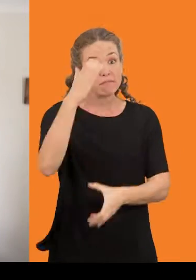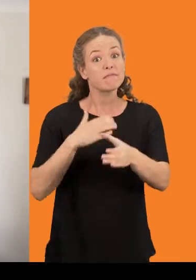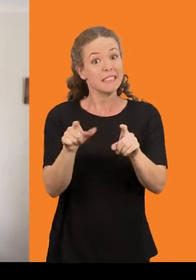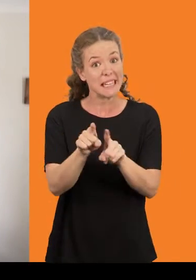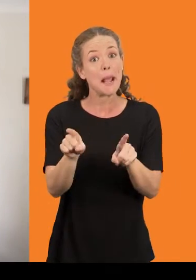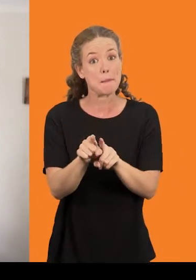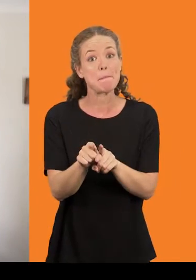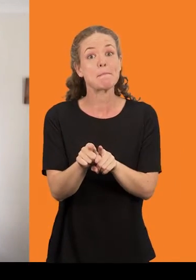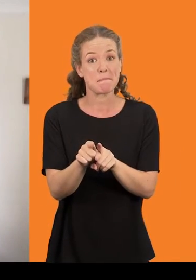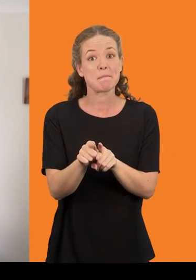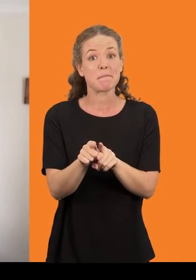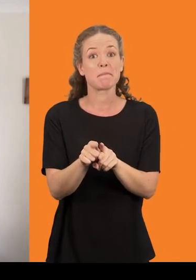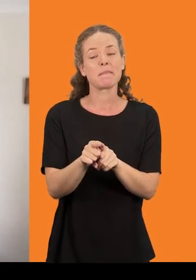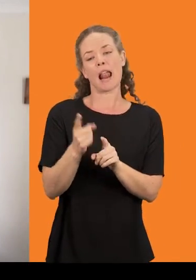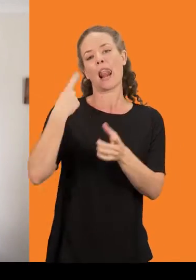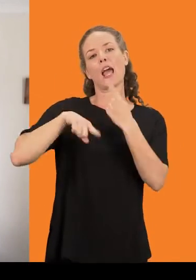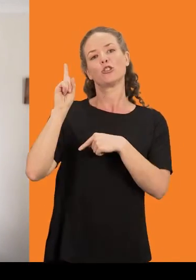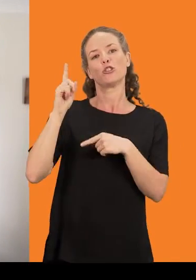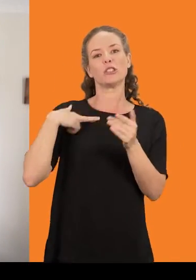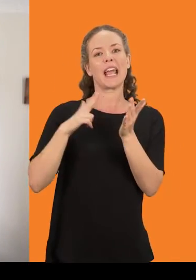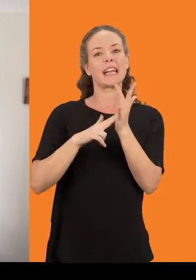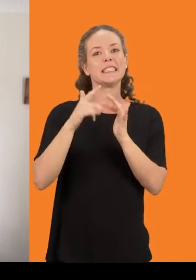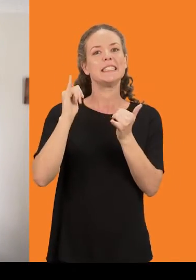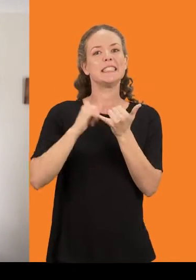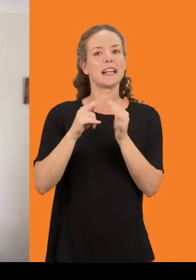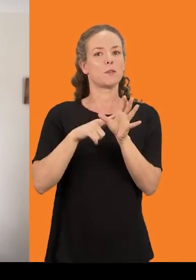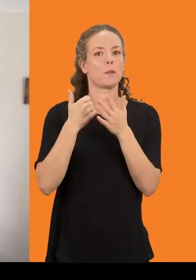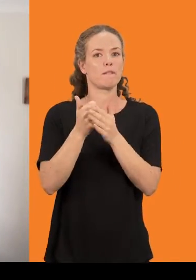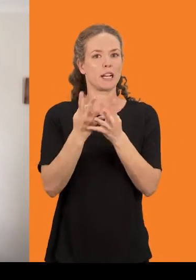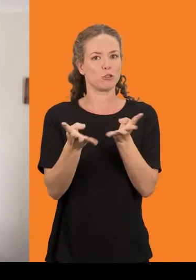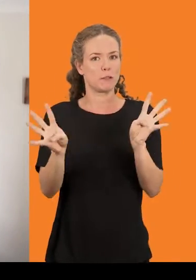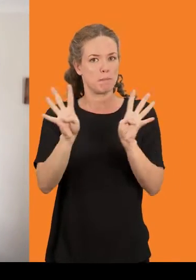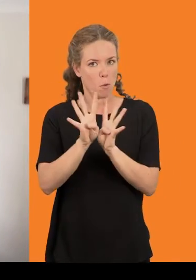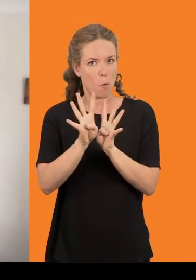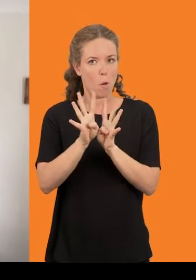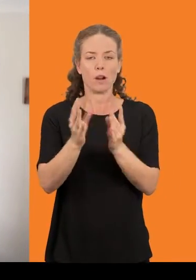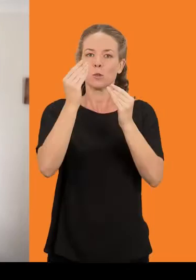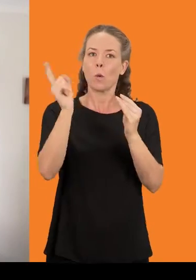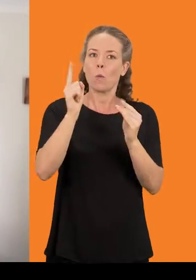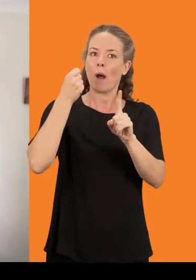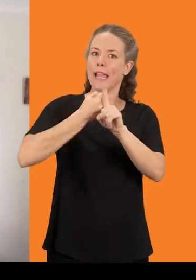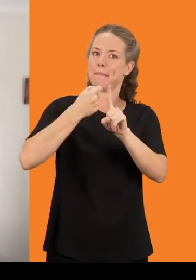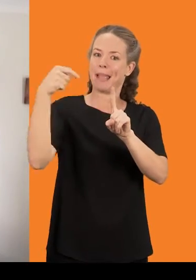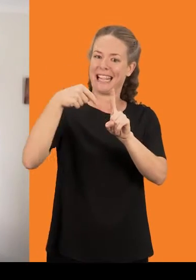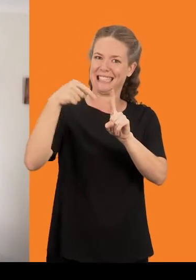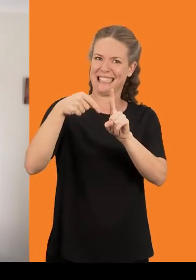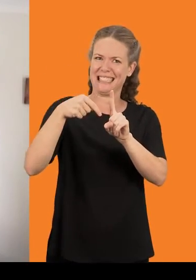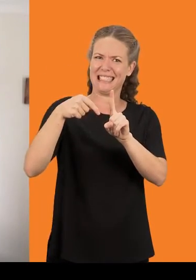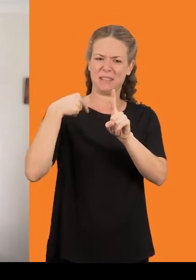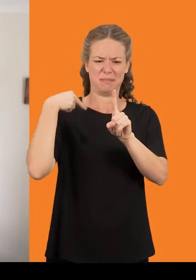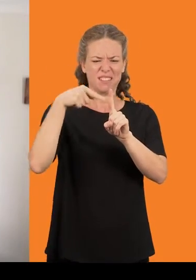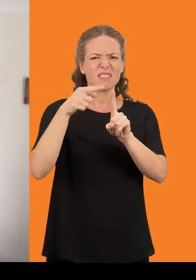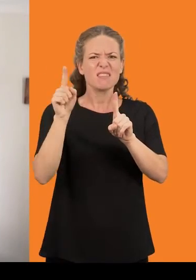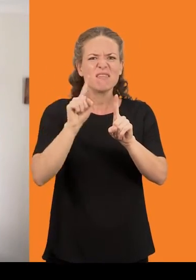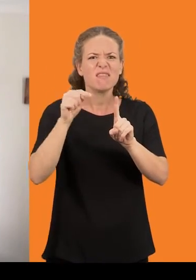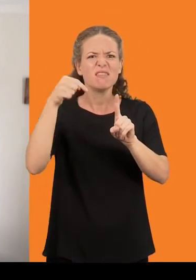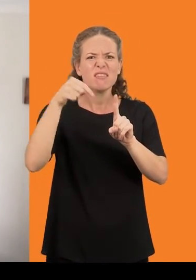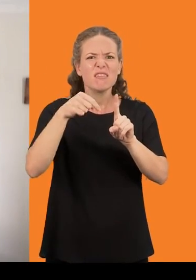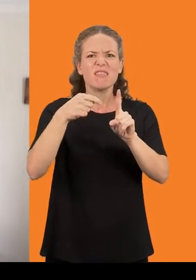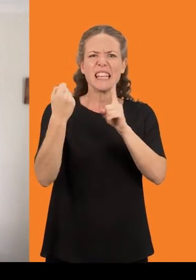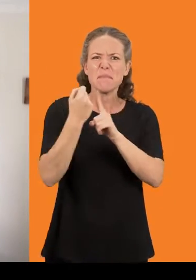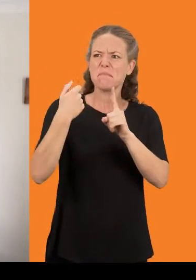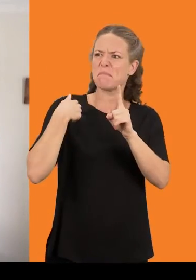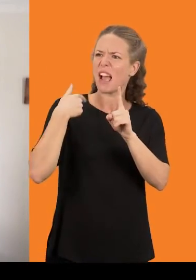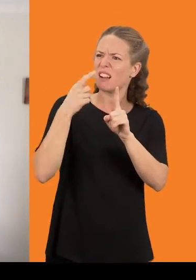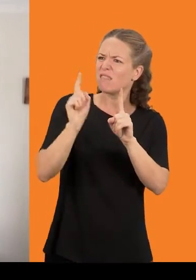I was on the NDCS Youth Advisory Board last year, and one of the things that we were told about was campaigning. Now, I was a bit unsure about what this meant and